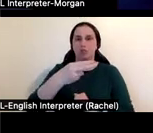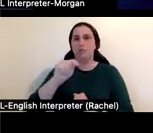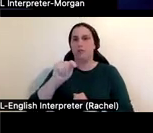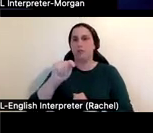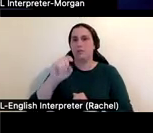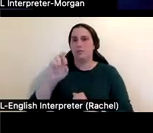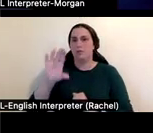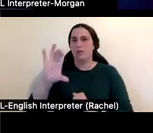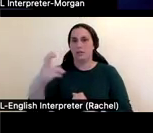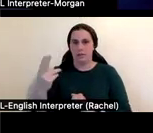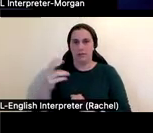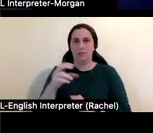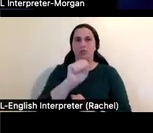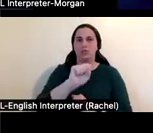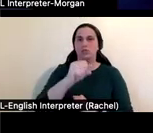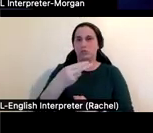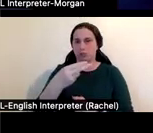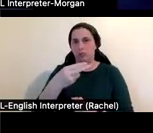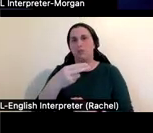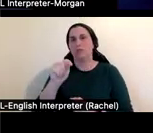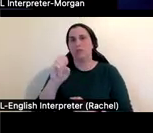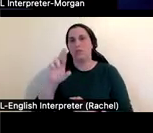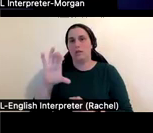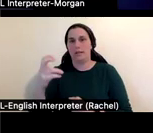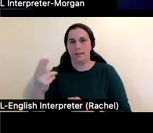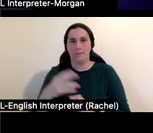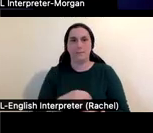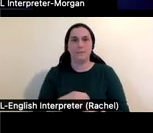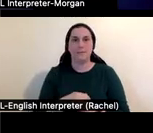so. Schlange on top, and let's do this one,